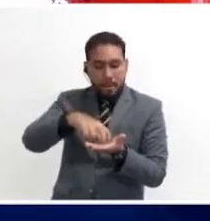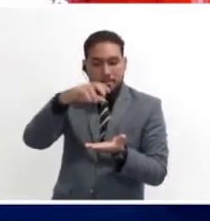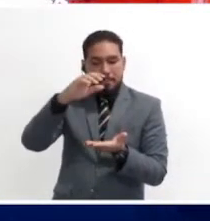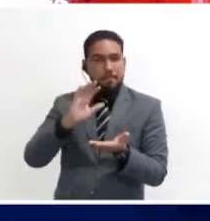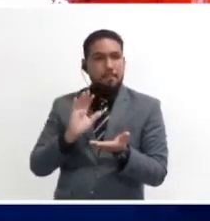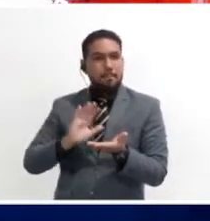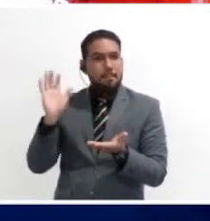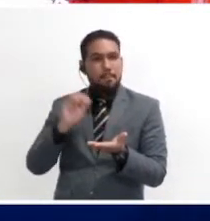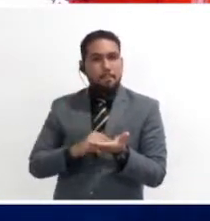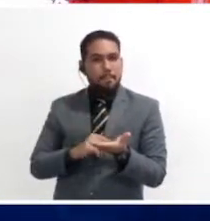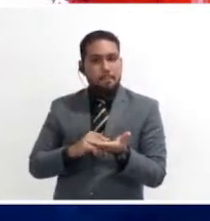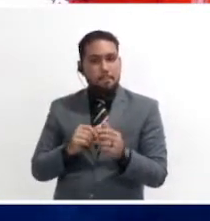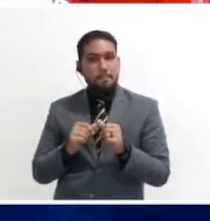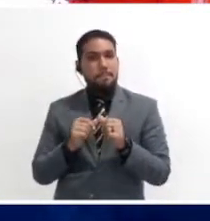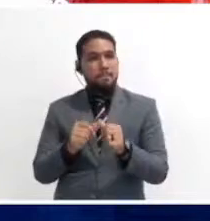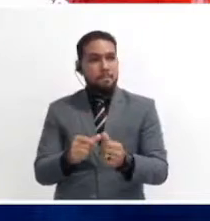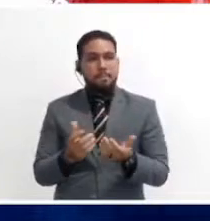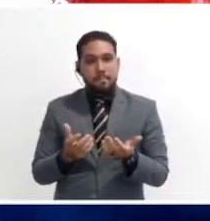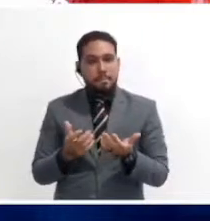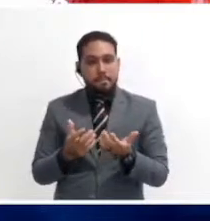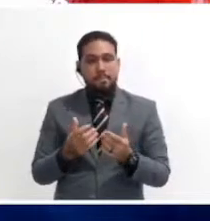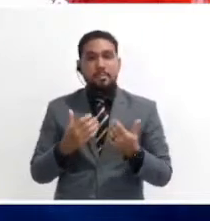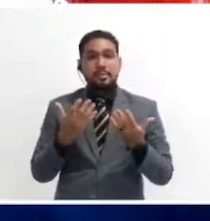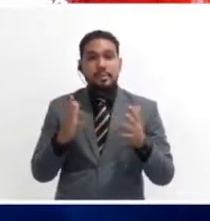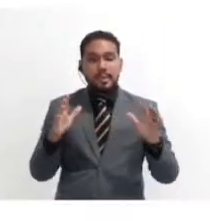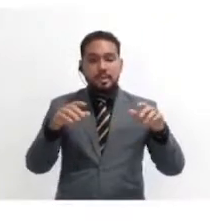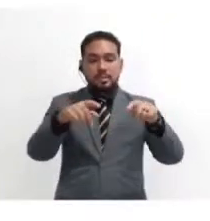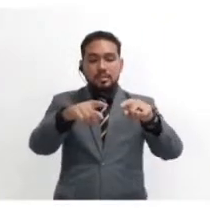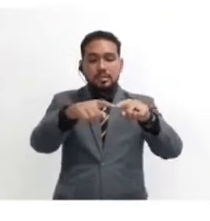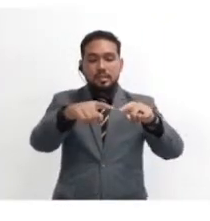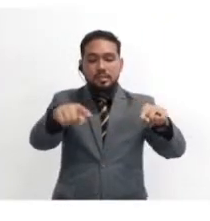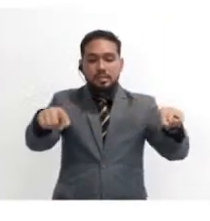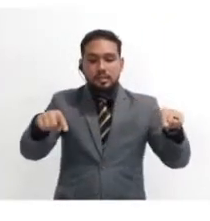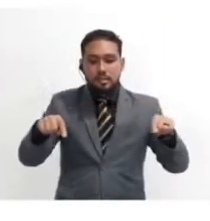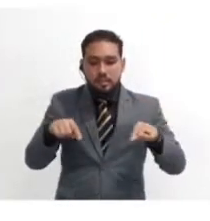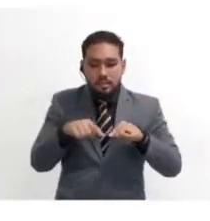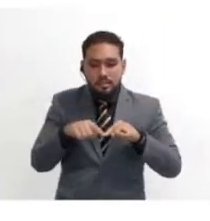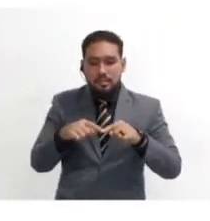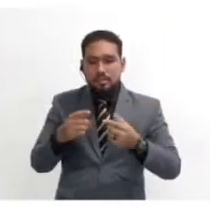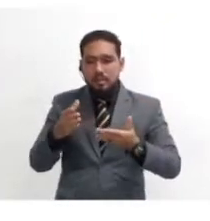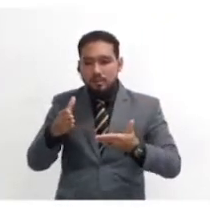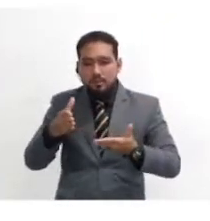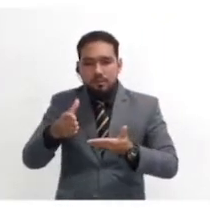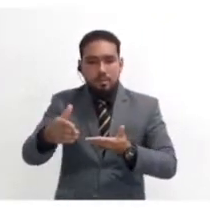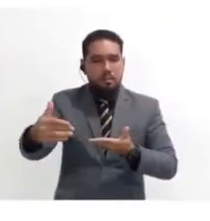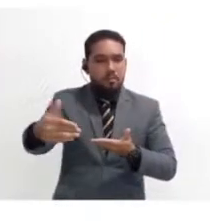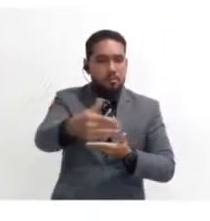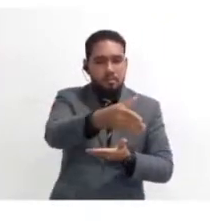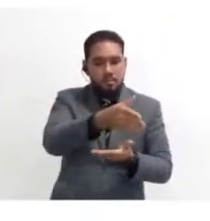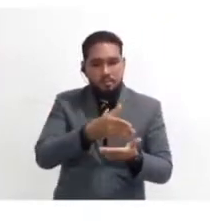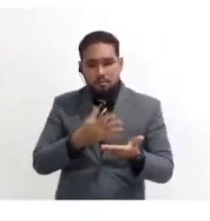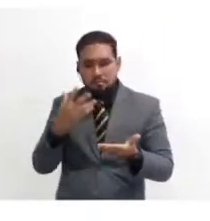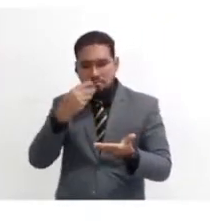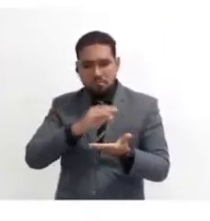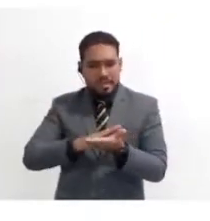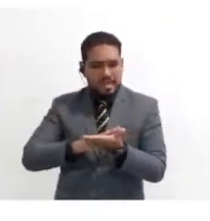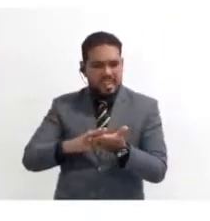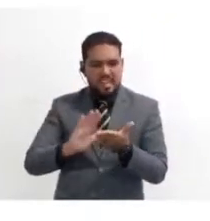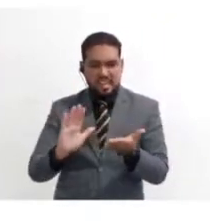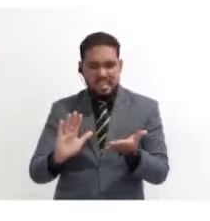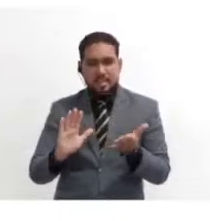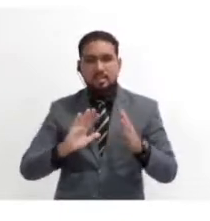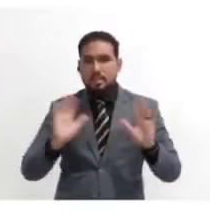that over and we solder that little part of the component to the larger